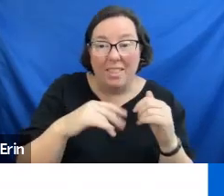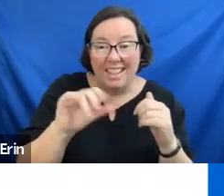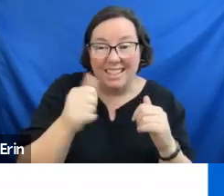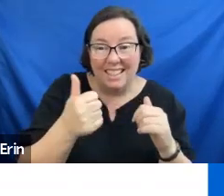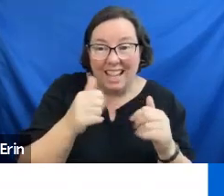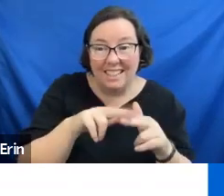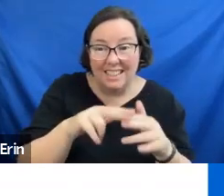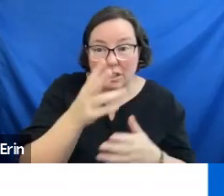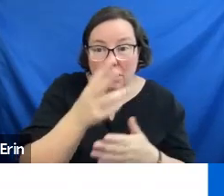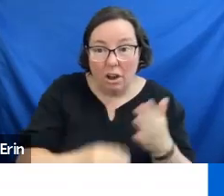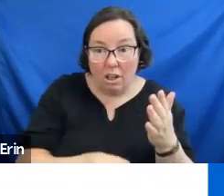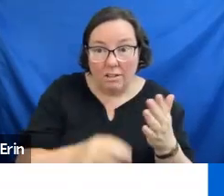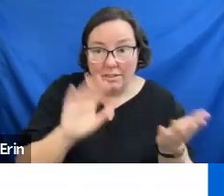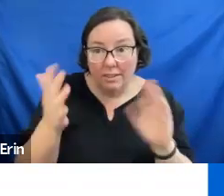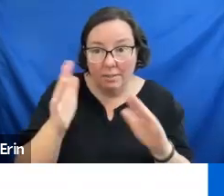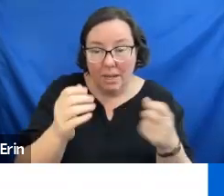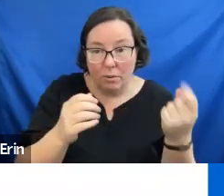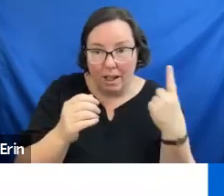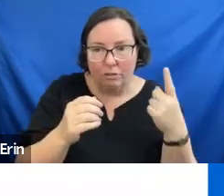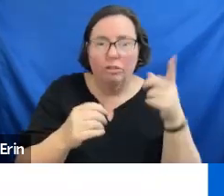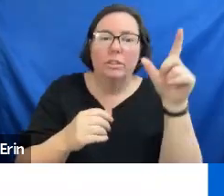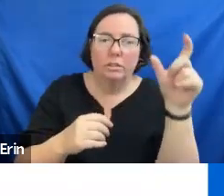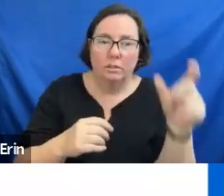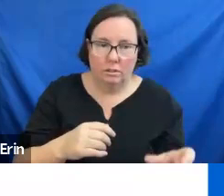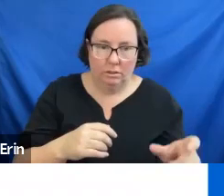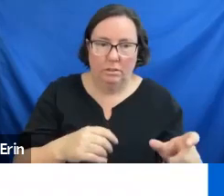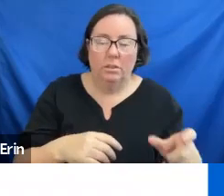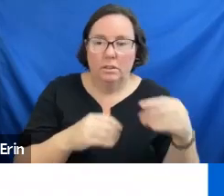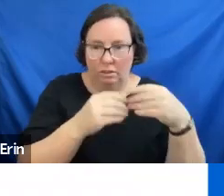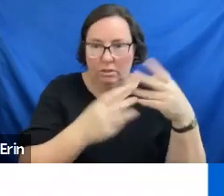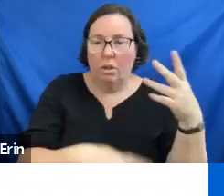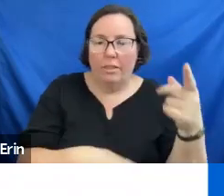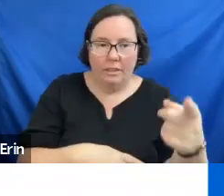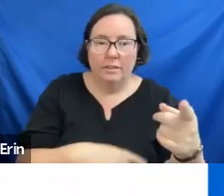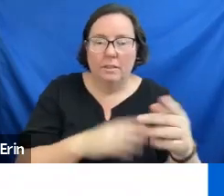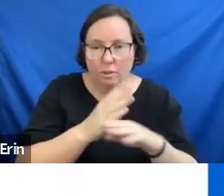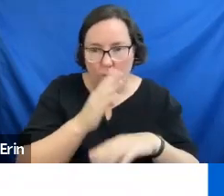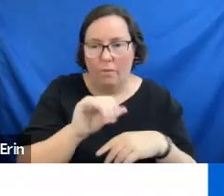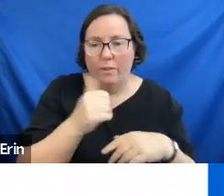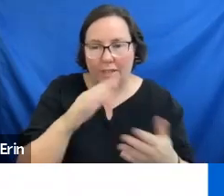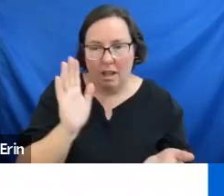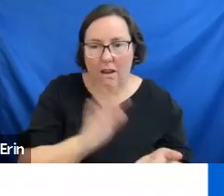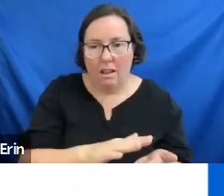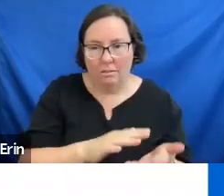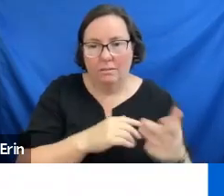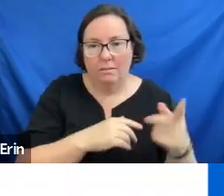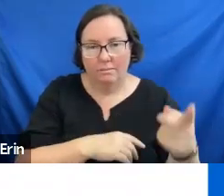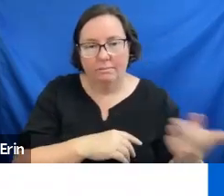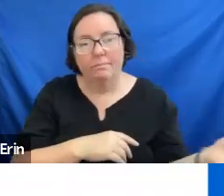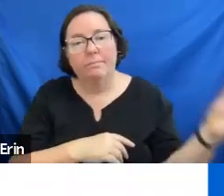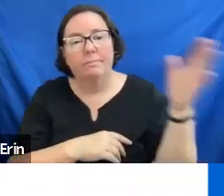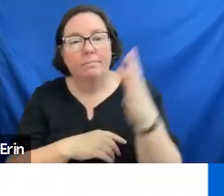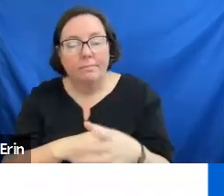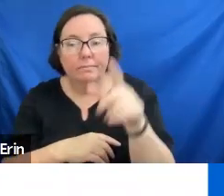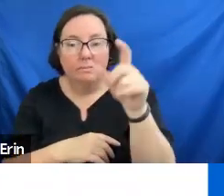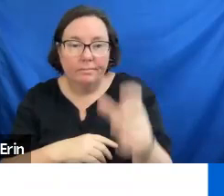in parentheses for each section is the number of schools in that group. Okay.